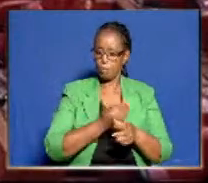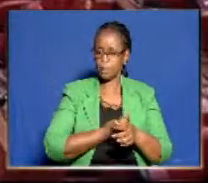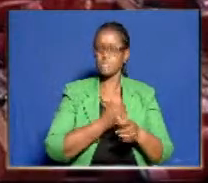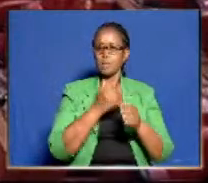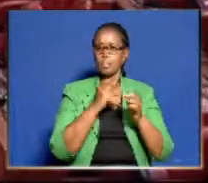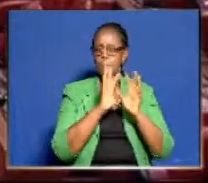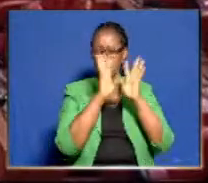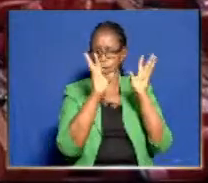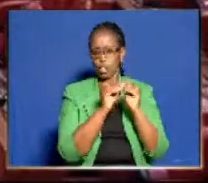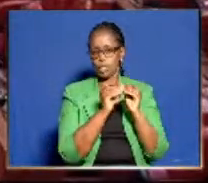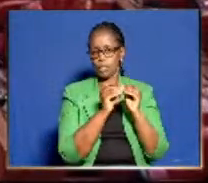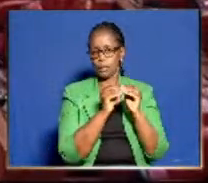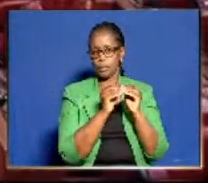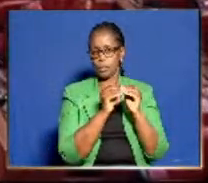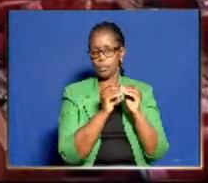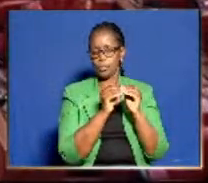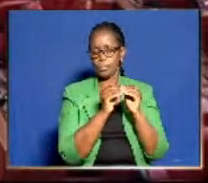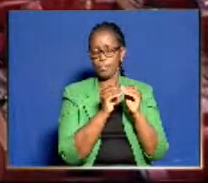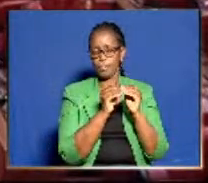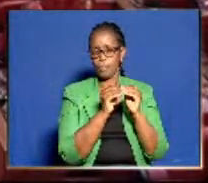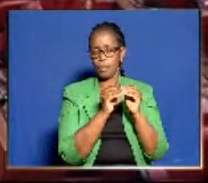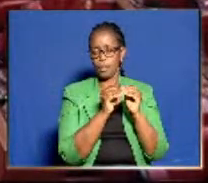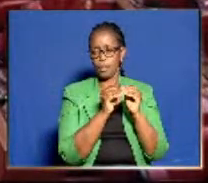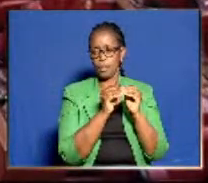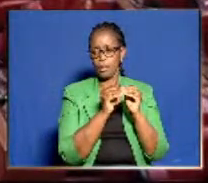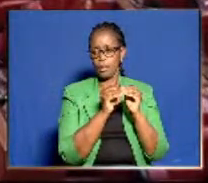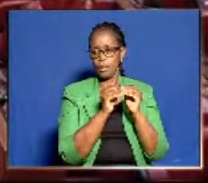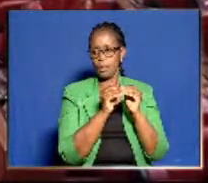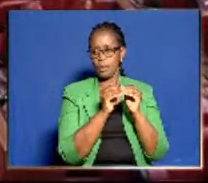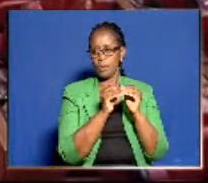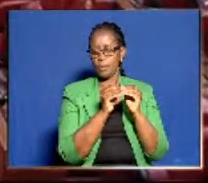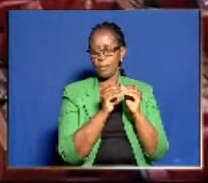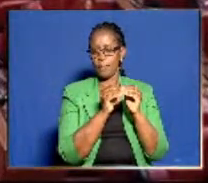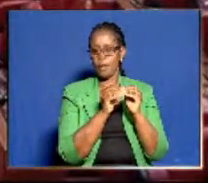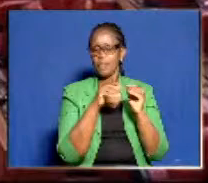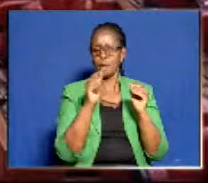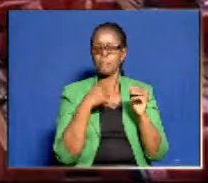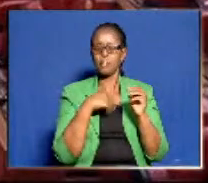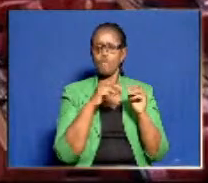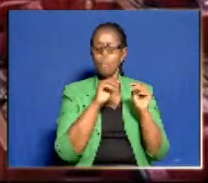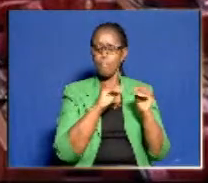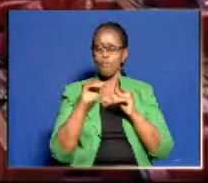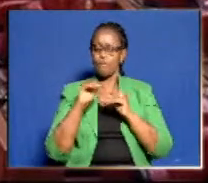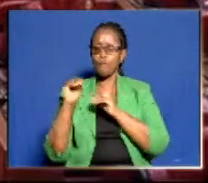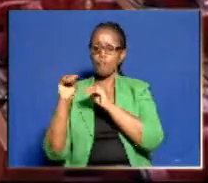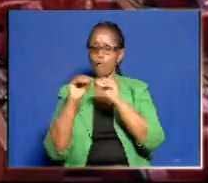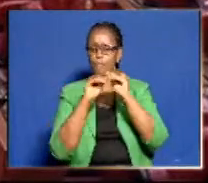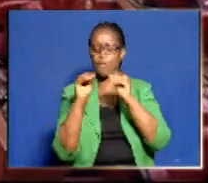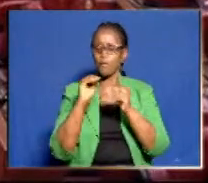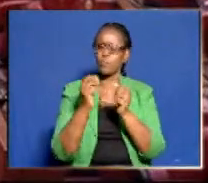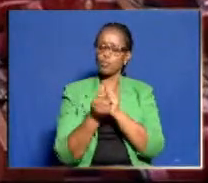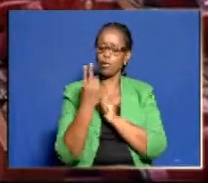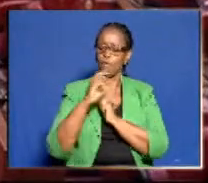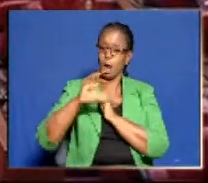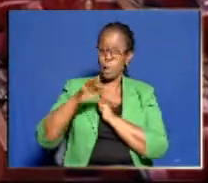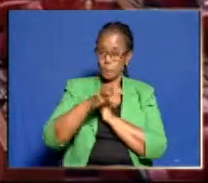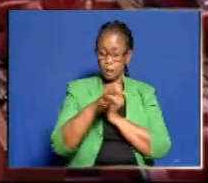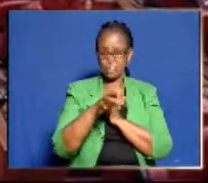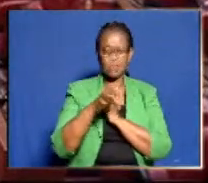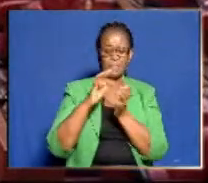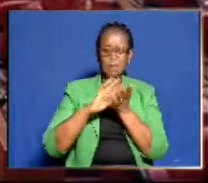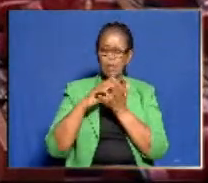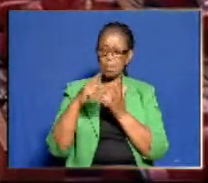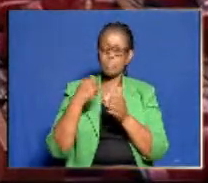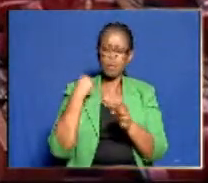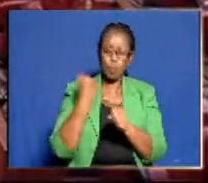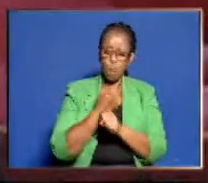Appropriation Committee, running through all the 12 counties. Honorable Speaker, took a lot of hard work,